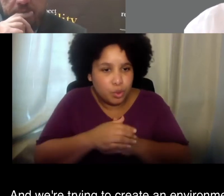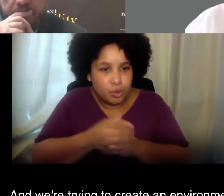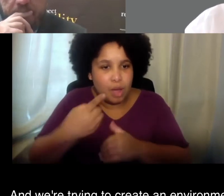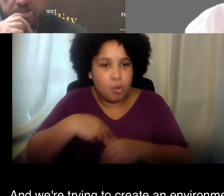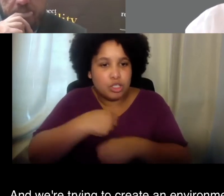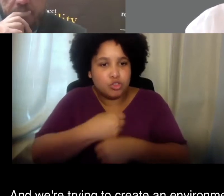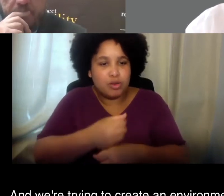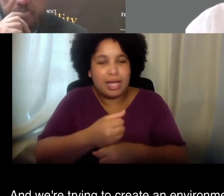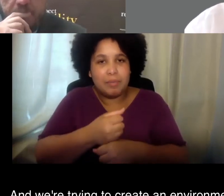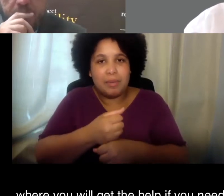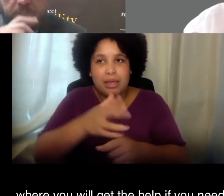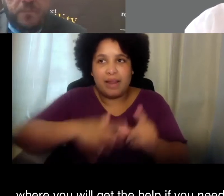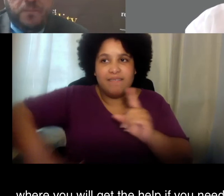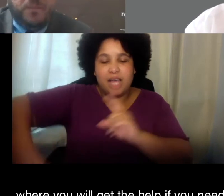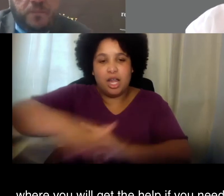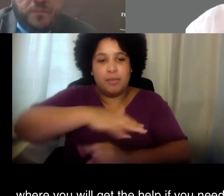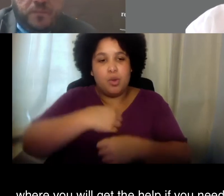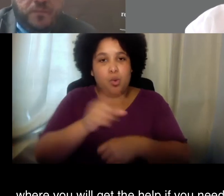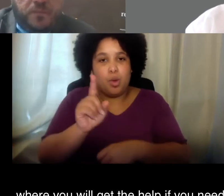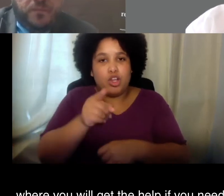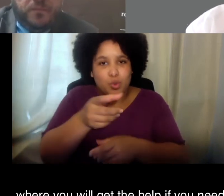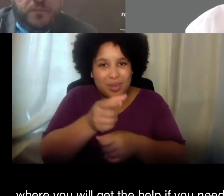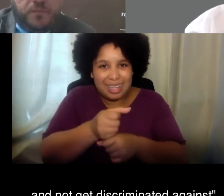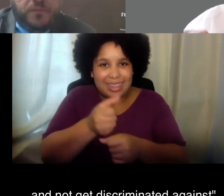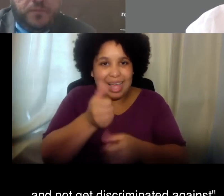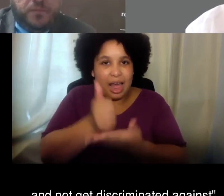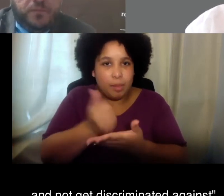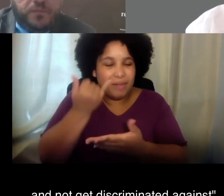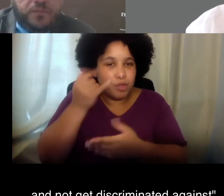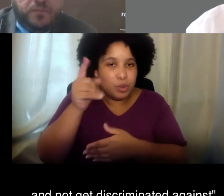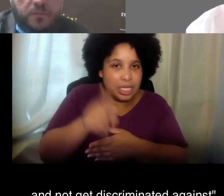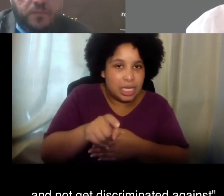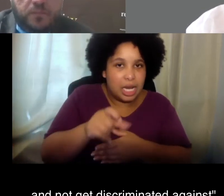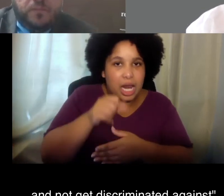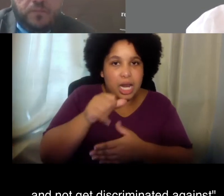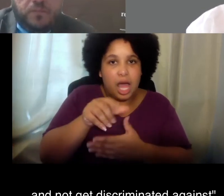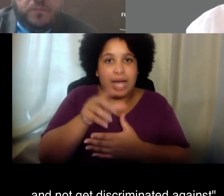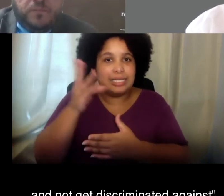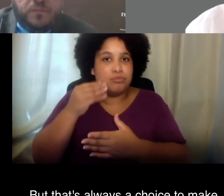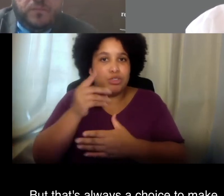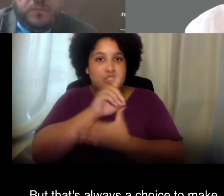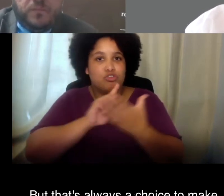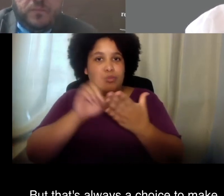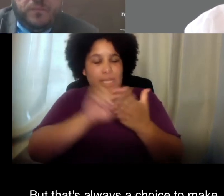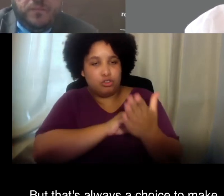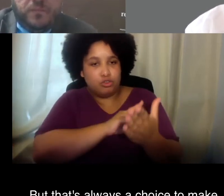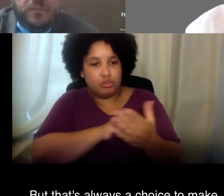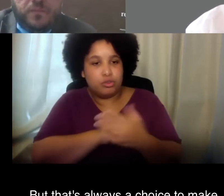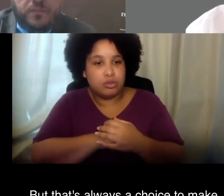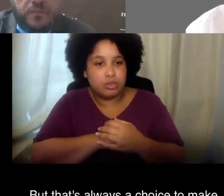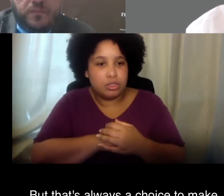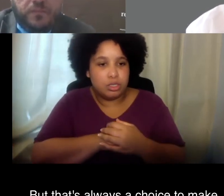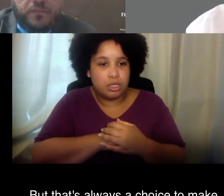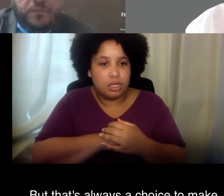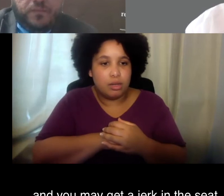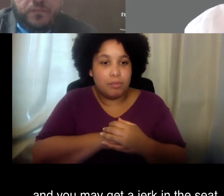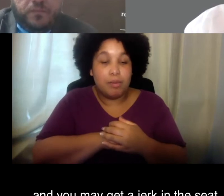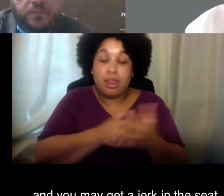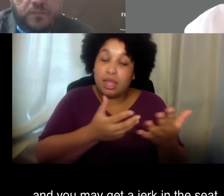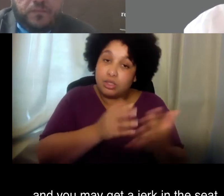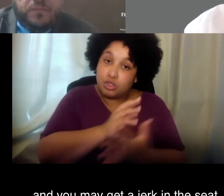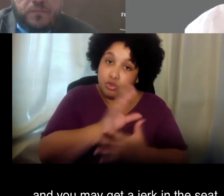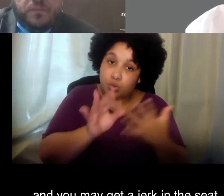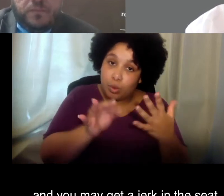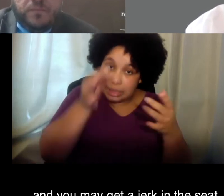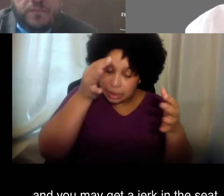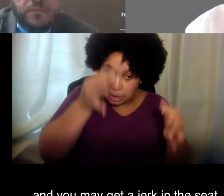an environment where you will get the help if you need it and not get discriminated against. But that's always a choice to make. And you may